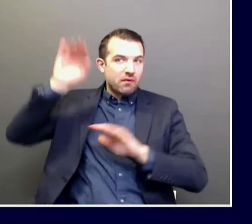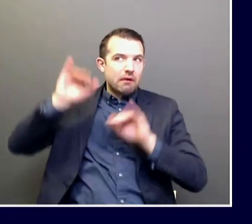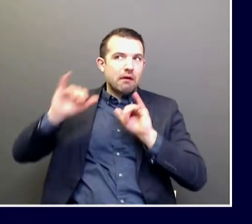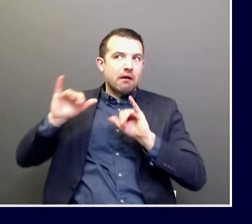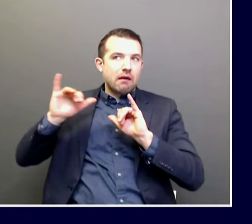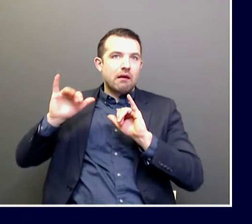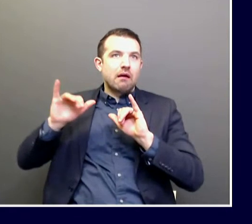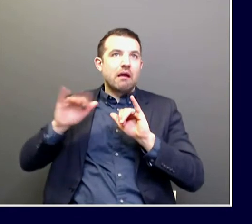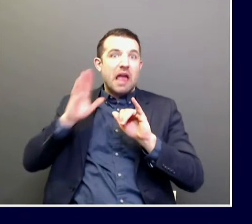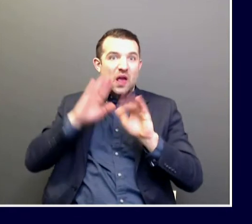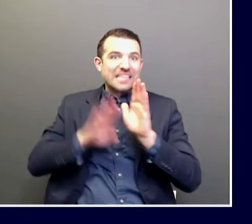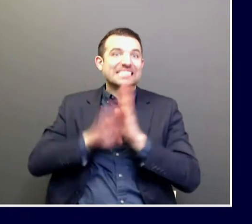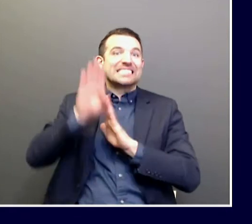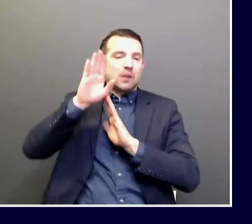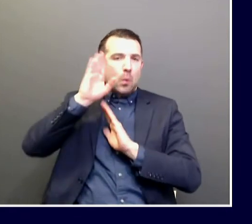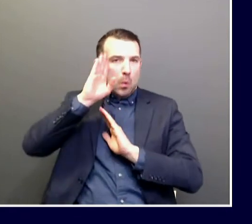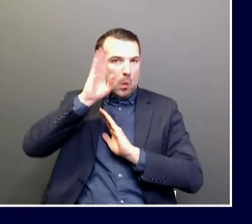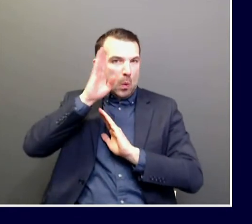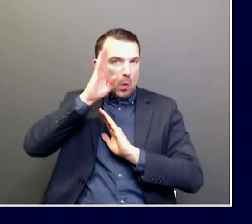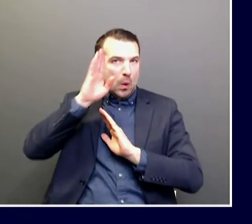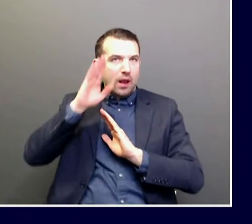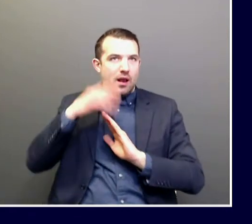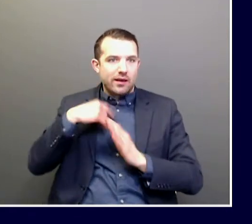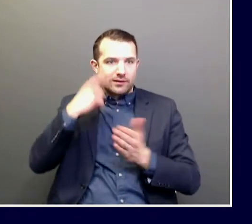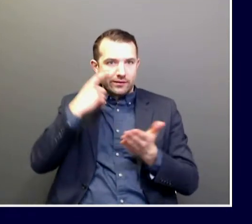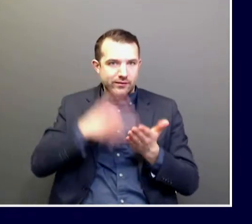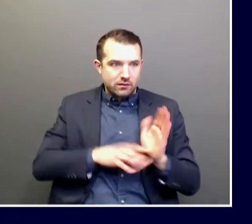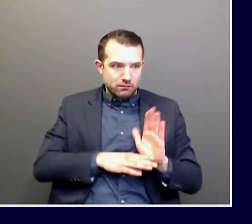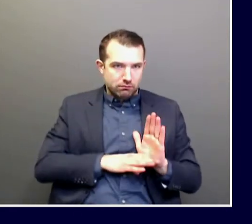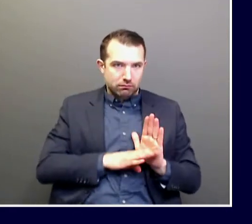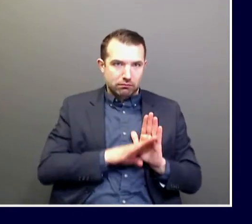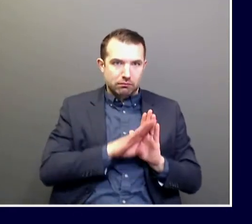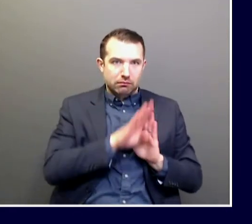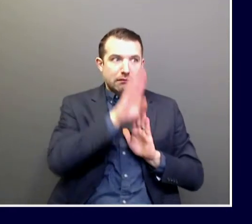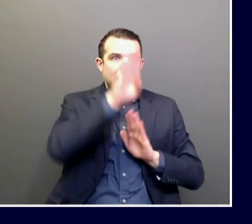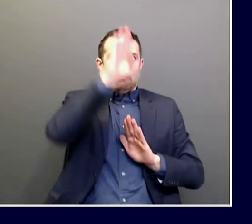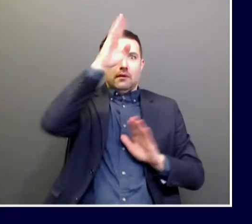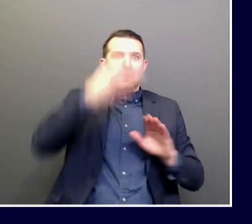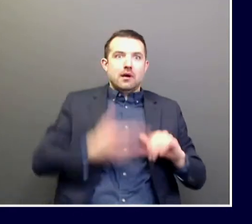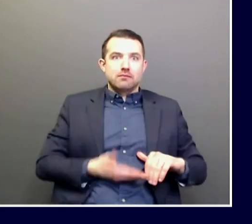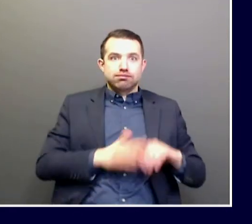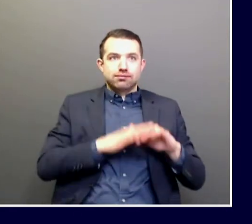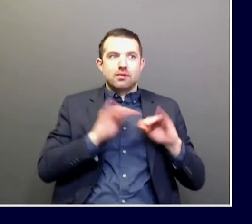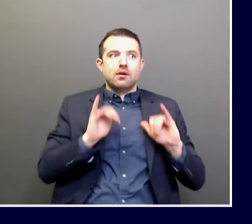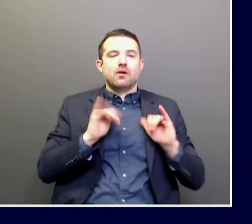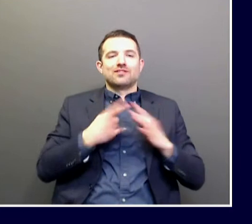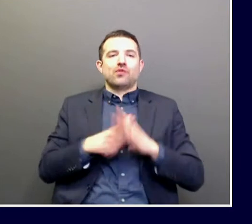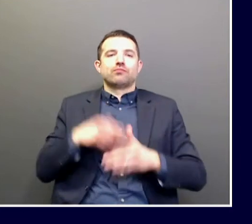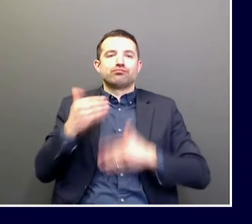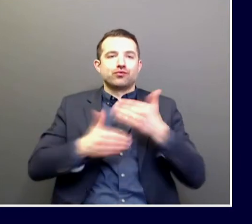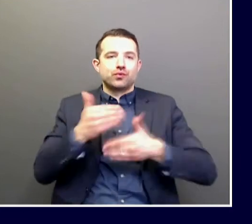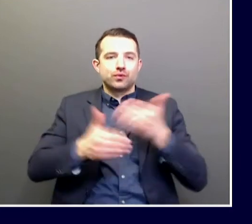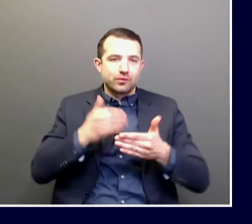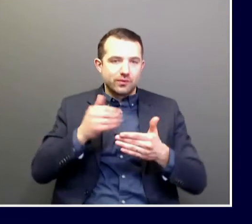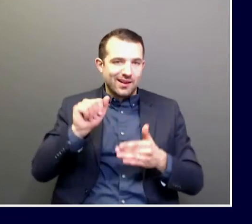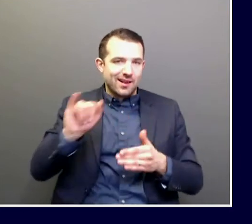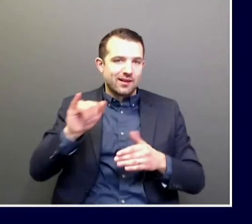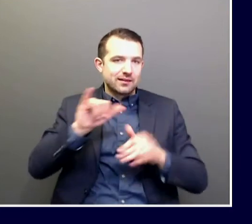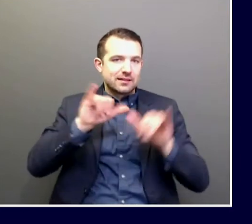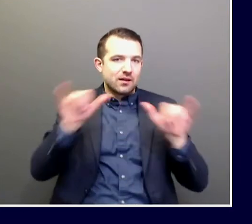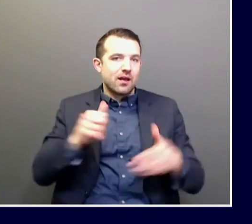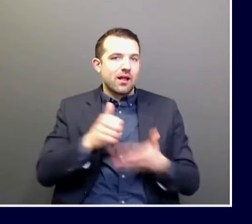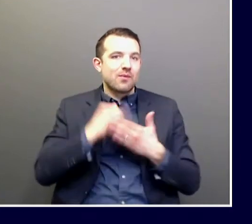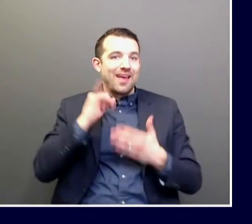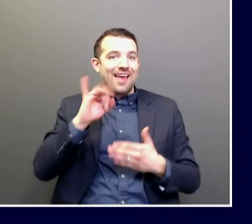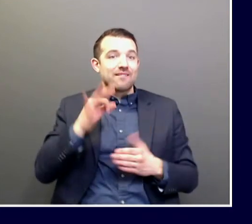here, and that's when we started working with the team toward that. I think to do so earlier would have,